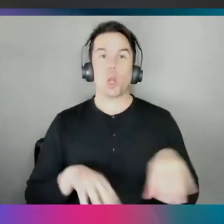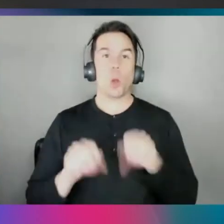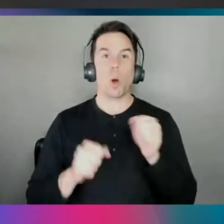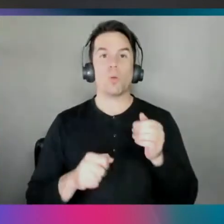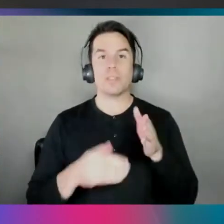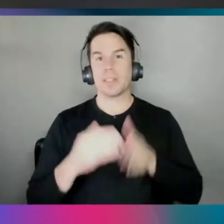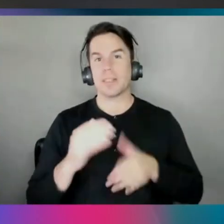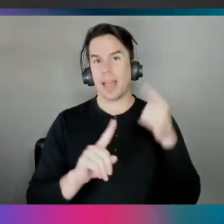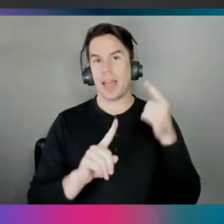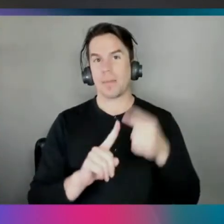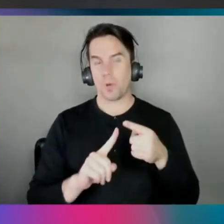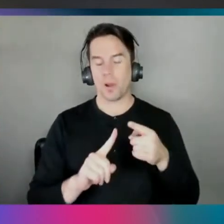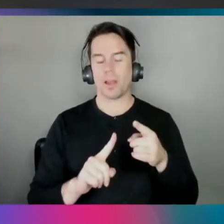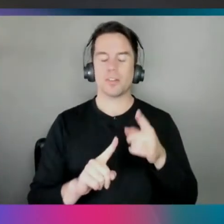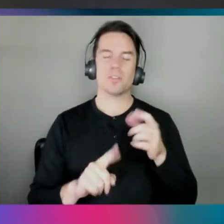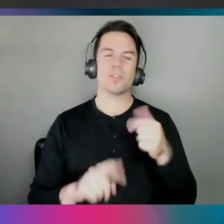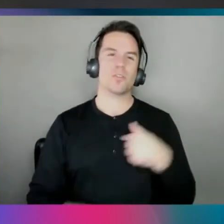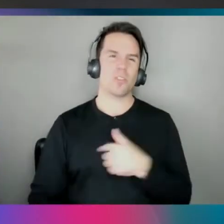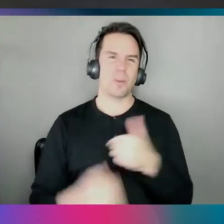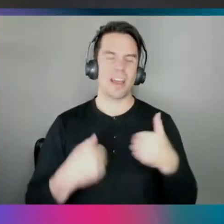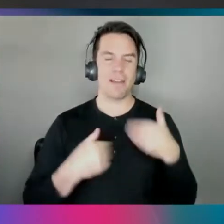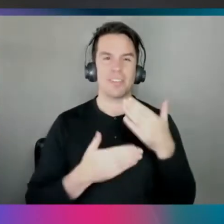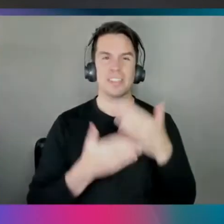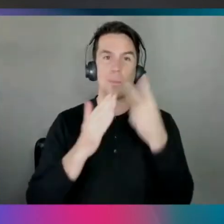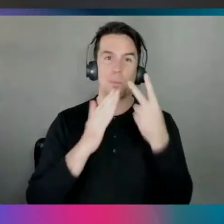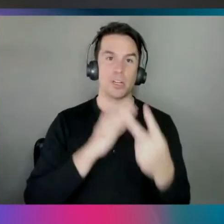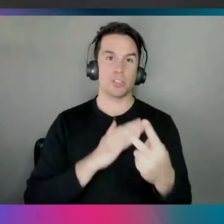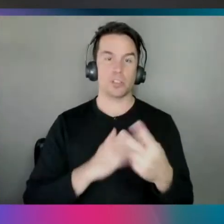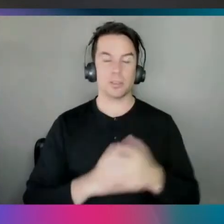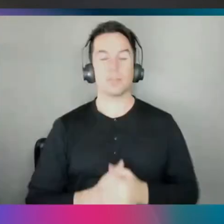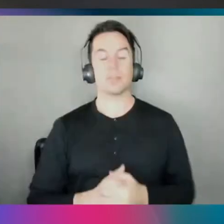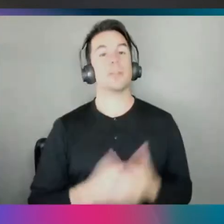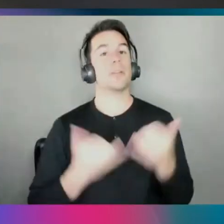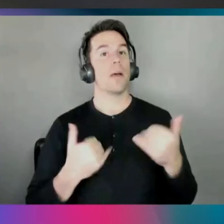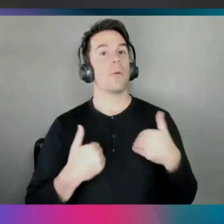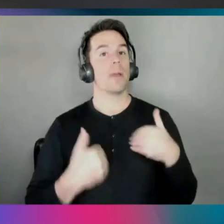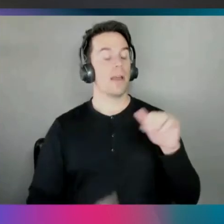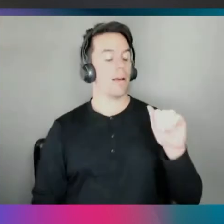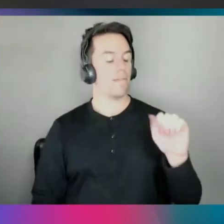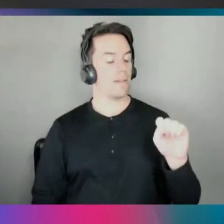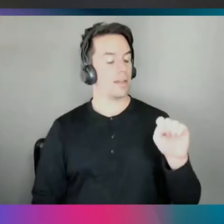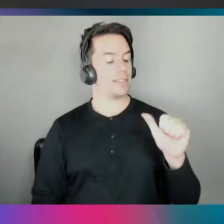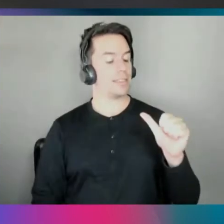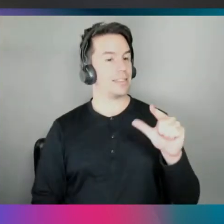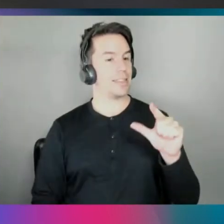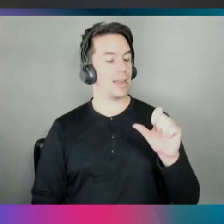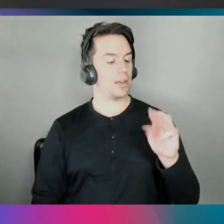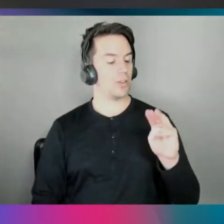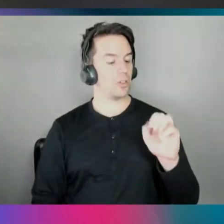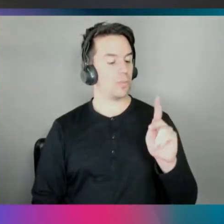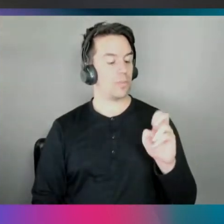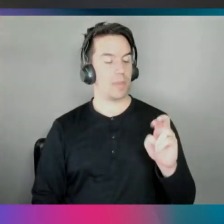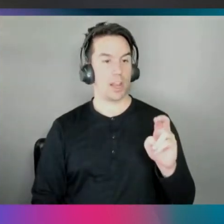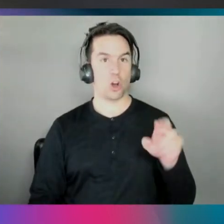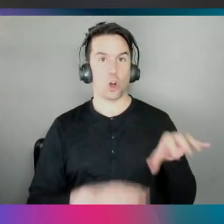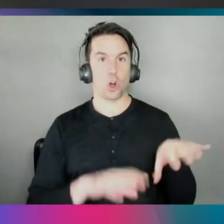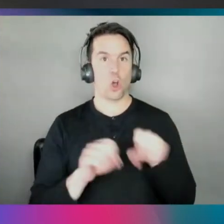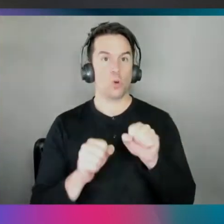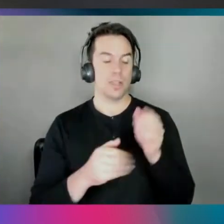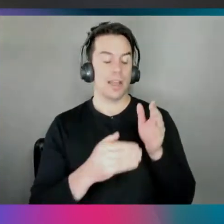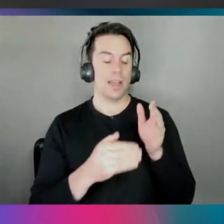have a SageMaker hosted endpoint for these predictions, and then we can point to different endpoints based on some model that we trained that we want to